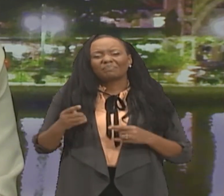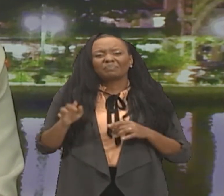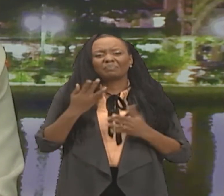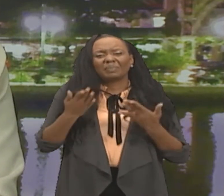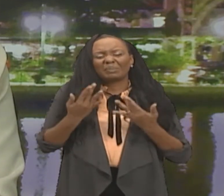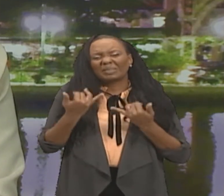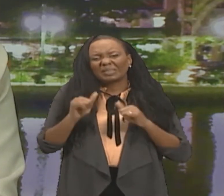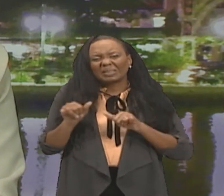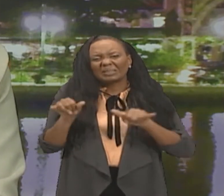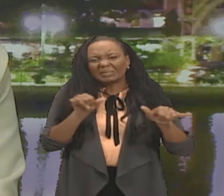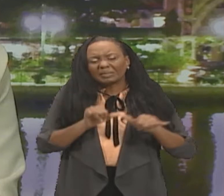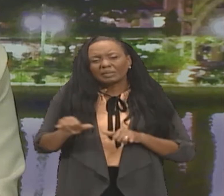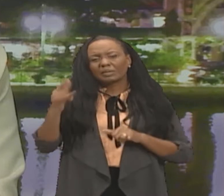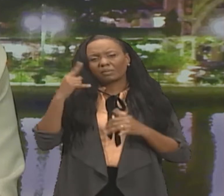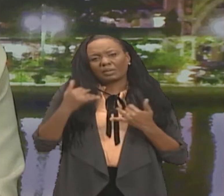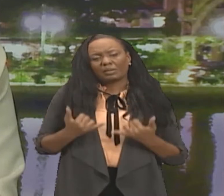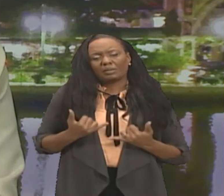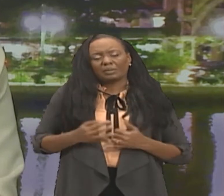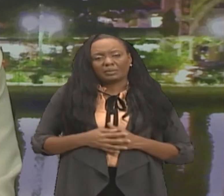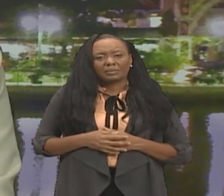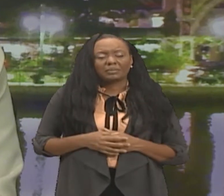competitive.